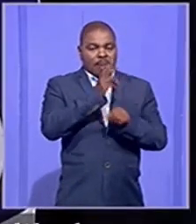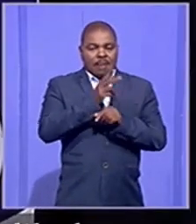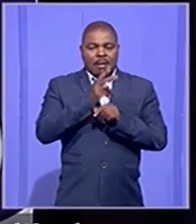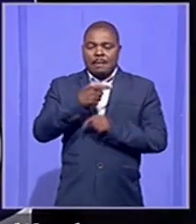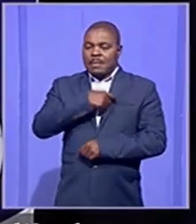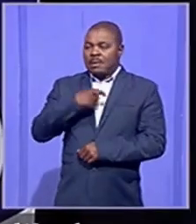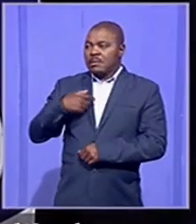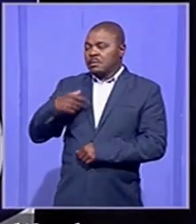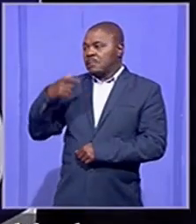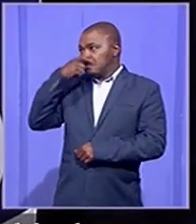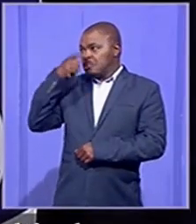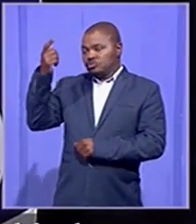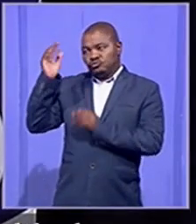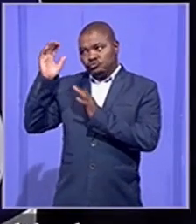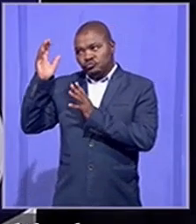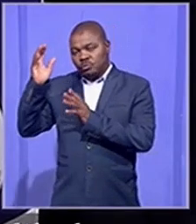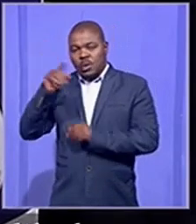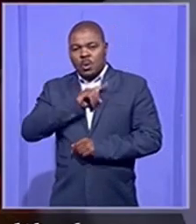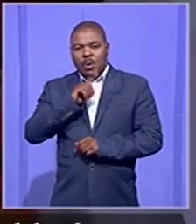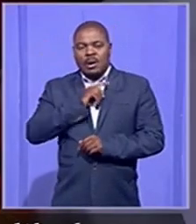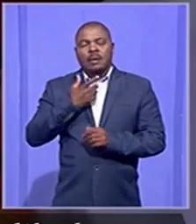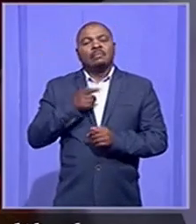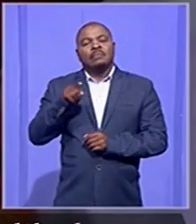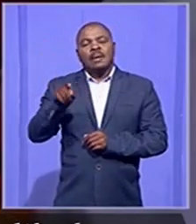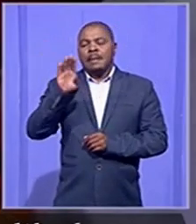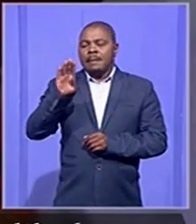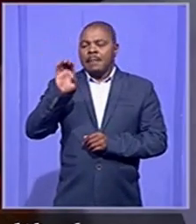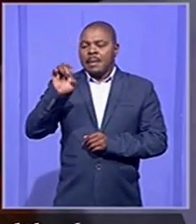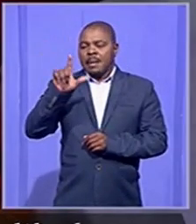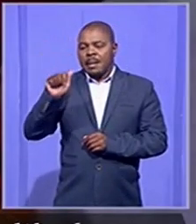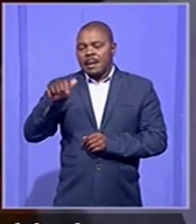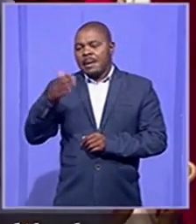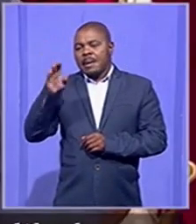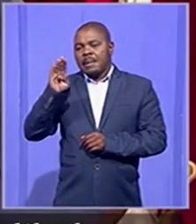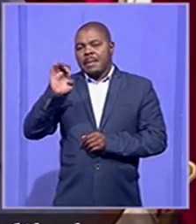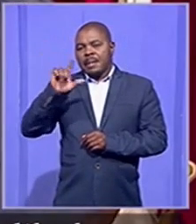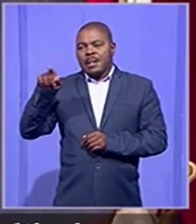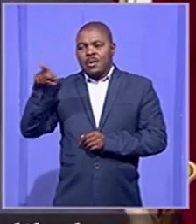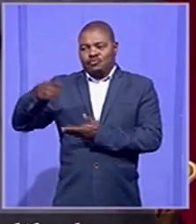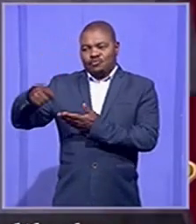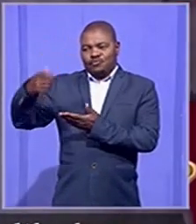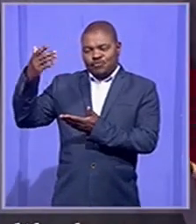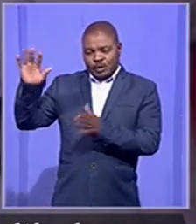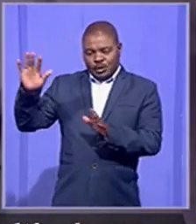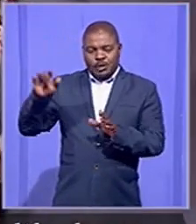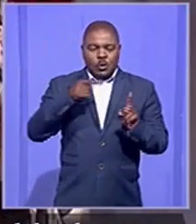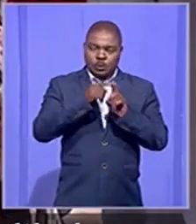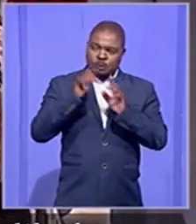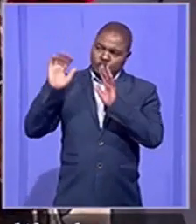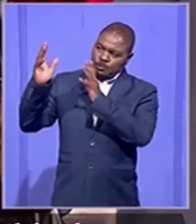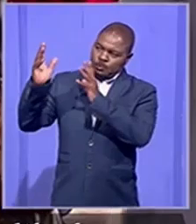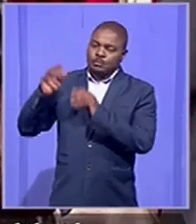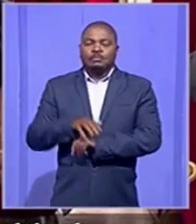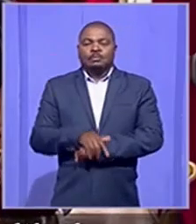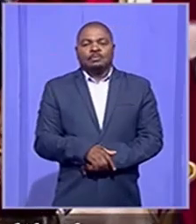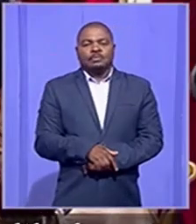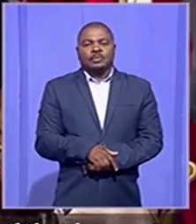Ramaphosa go bo a saenile molao wa thuto o itsegeng ka Bela Bill. Offenses Timo, SABC